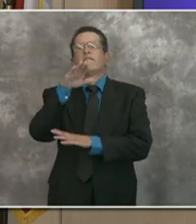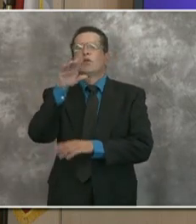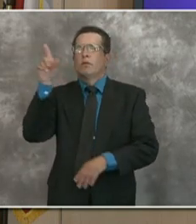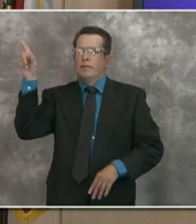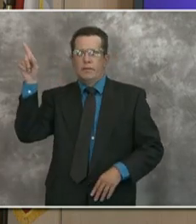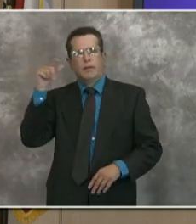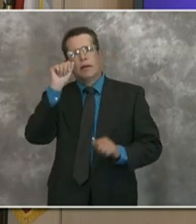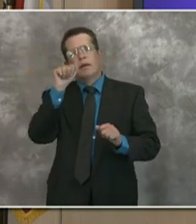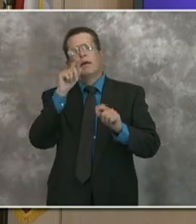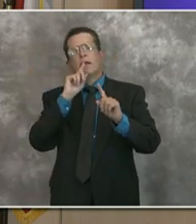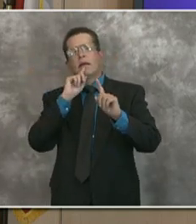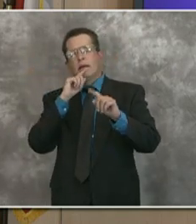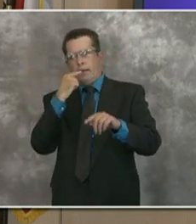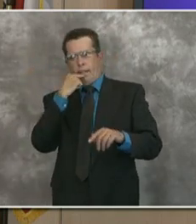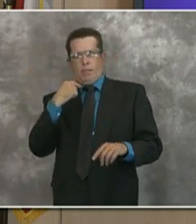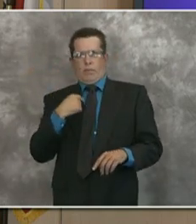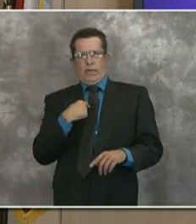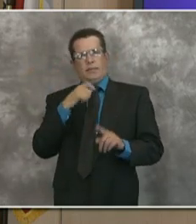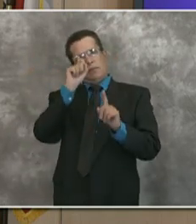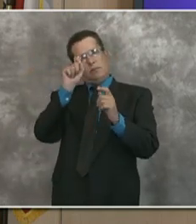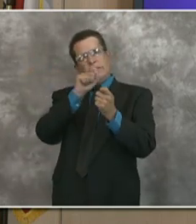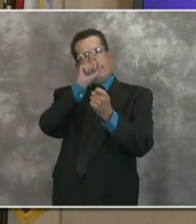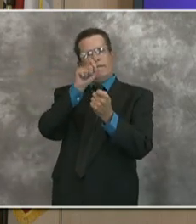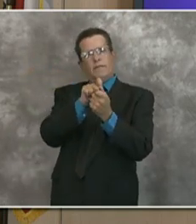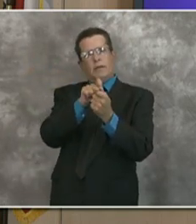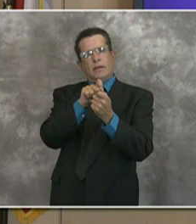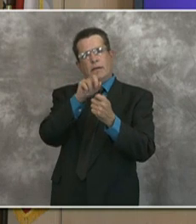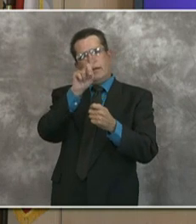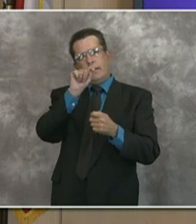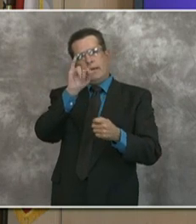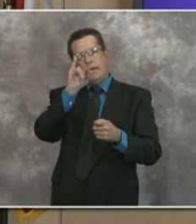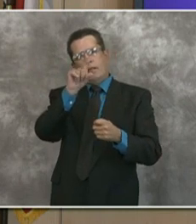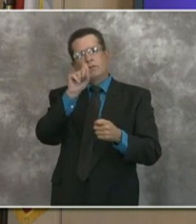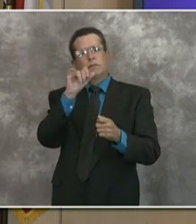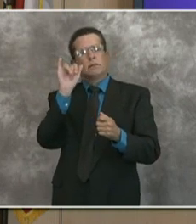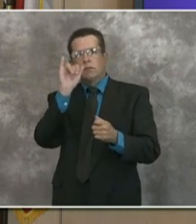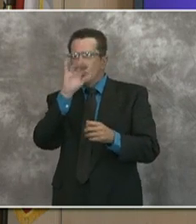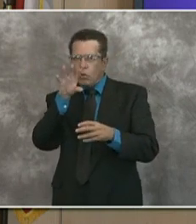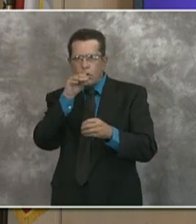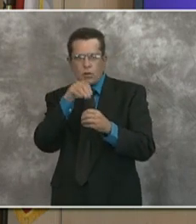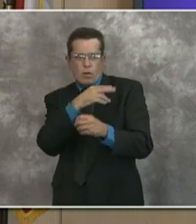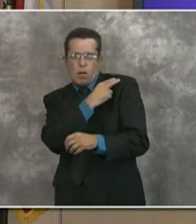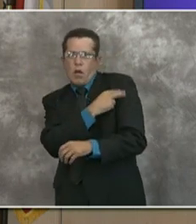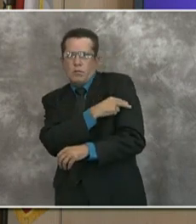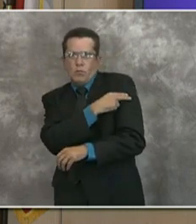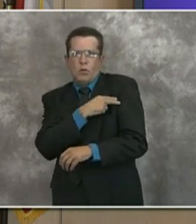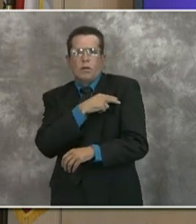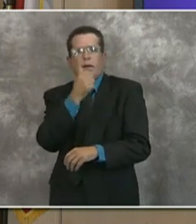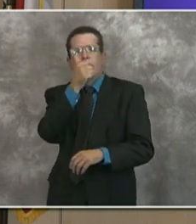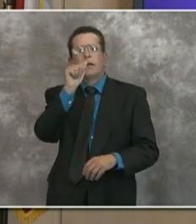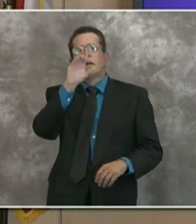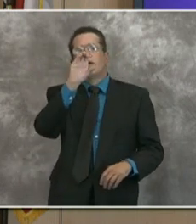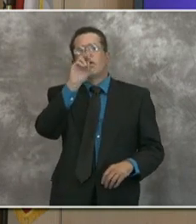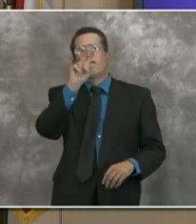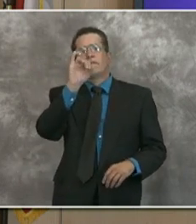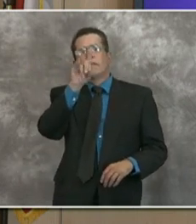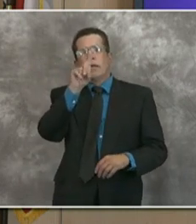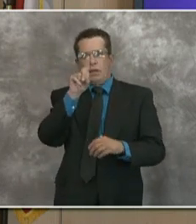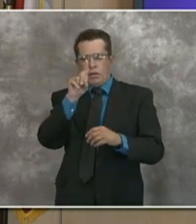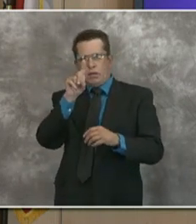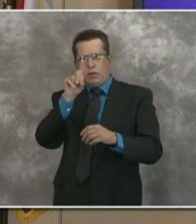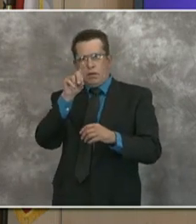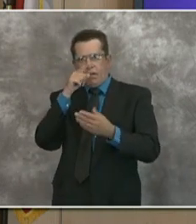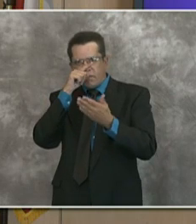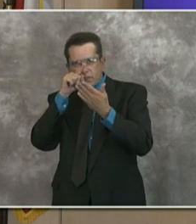me specific details, including hospitalizations, of a COVID investigation connected right now